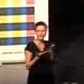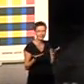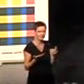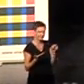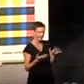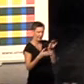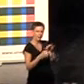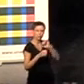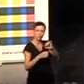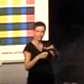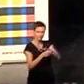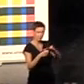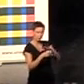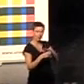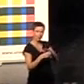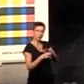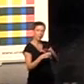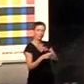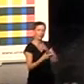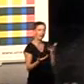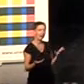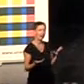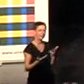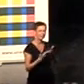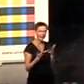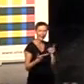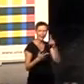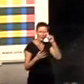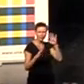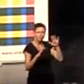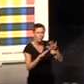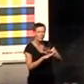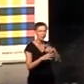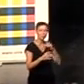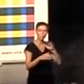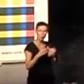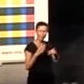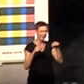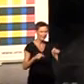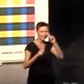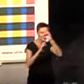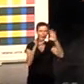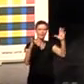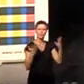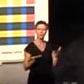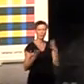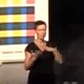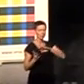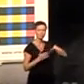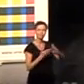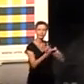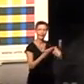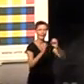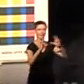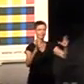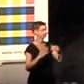dus die twee van bings feest en to move in the coffeeshop het precies fransoos abcd is tevens